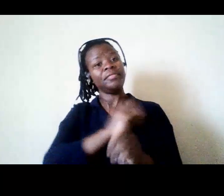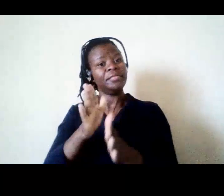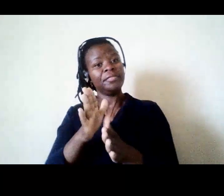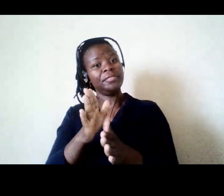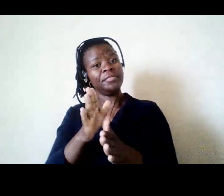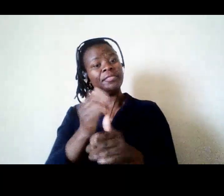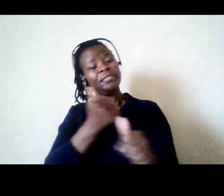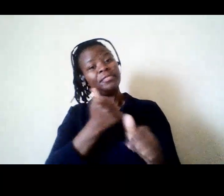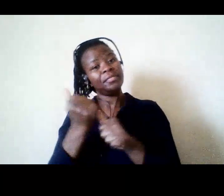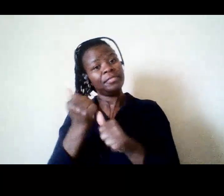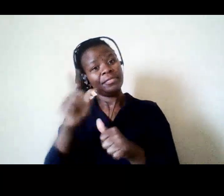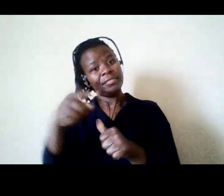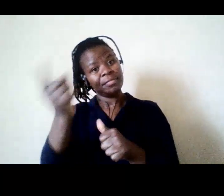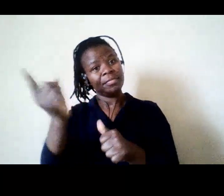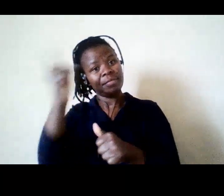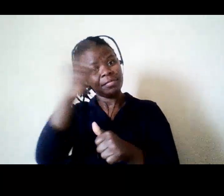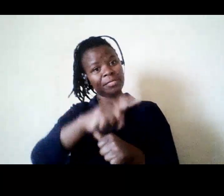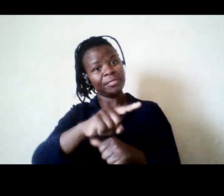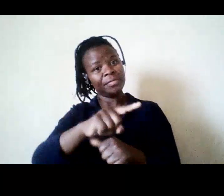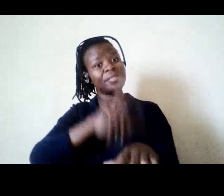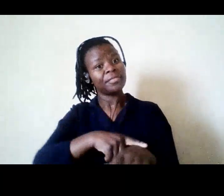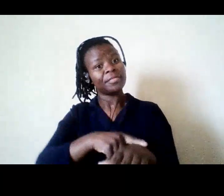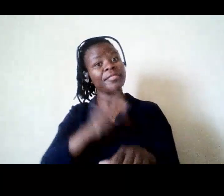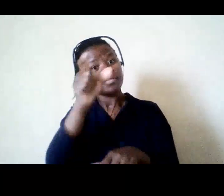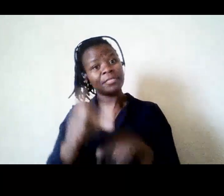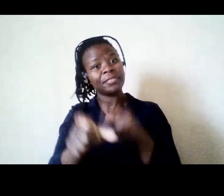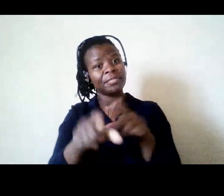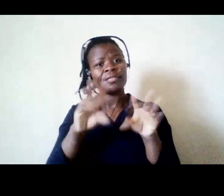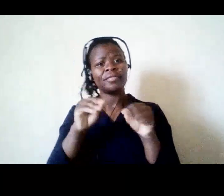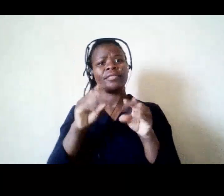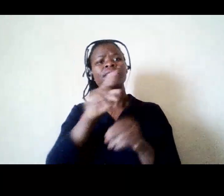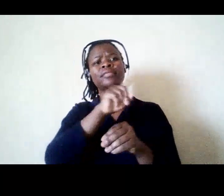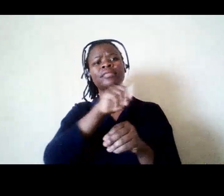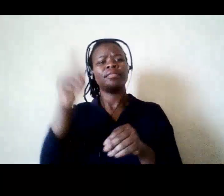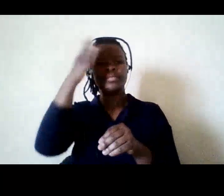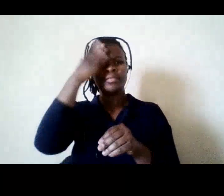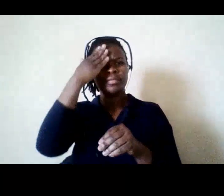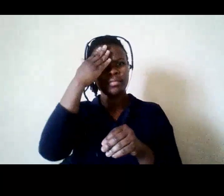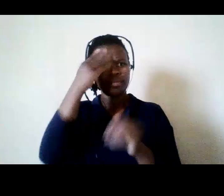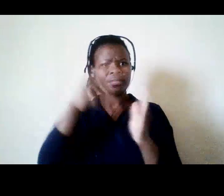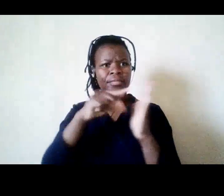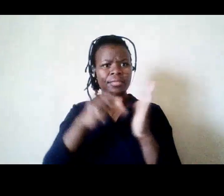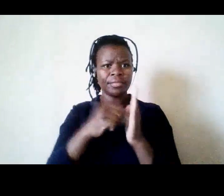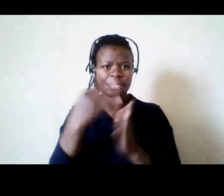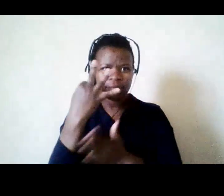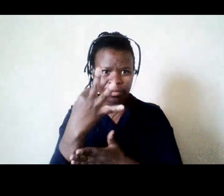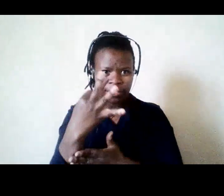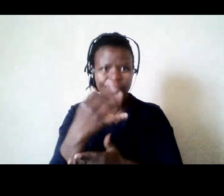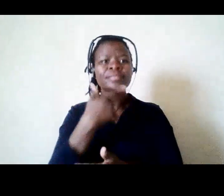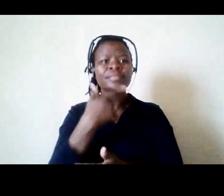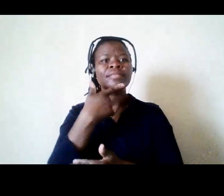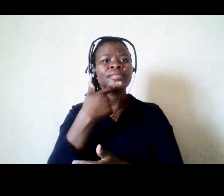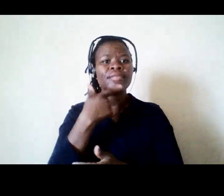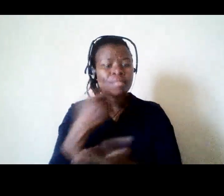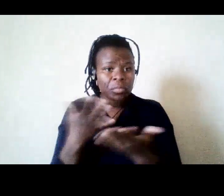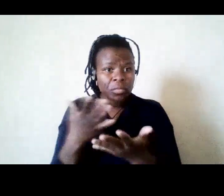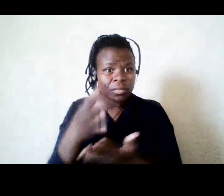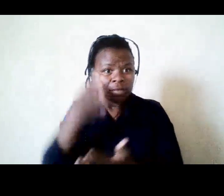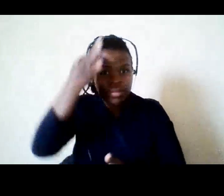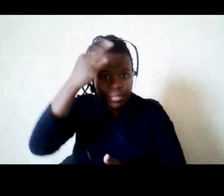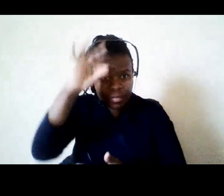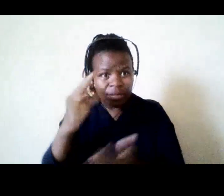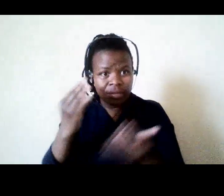day when that officials has come back. But on the 3rd of December, That's why the government now